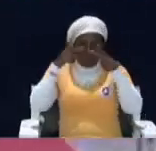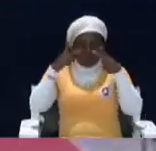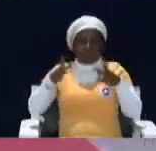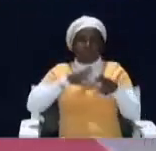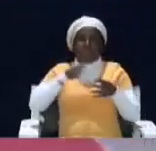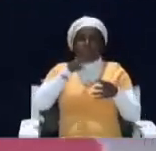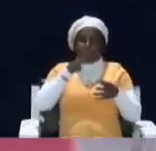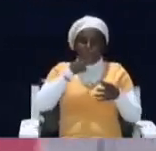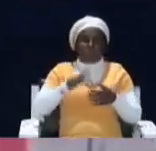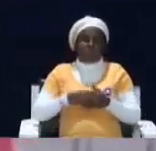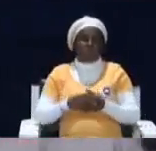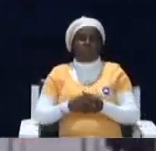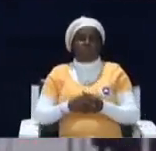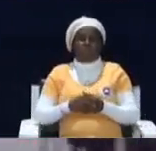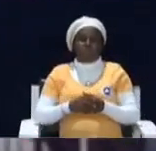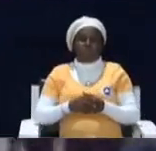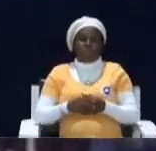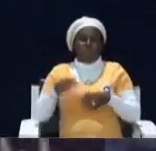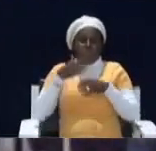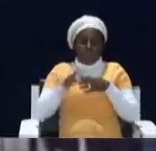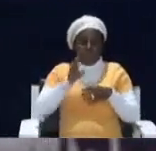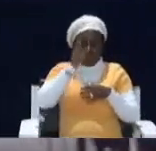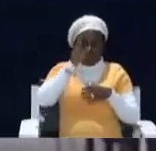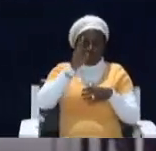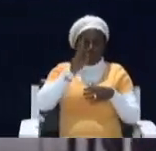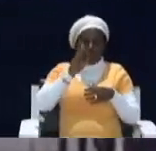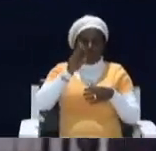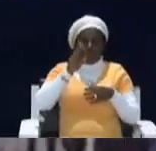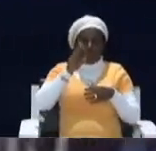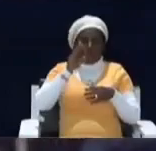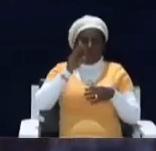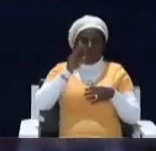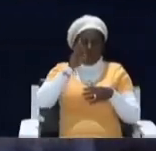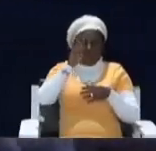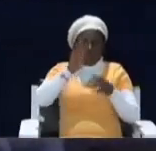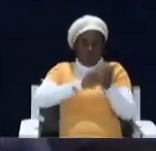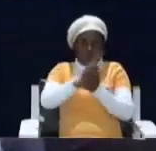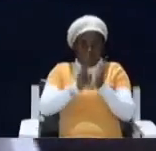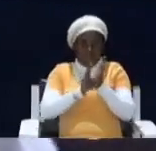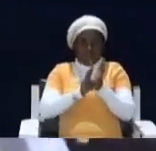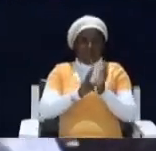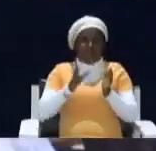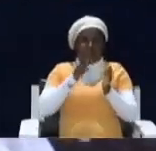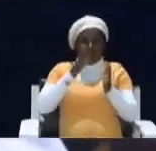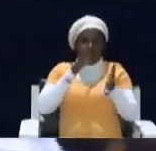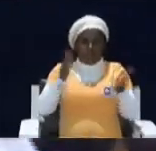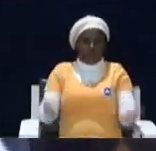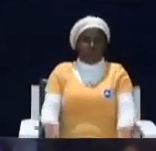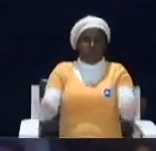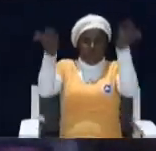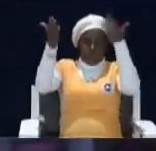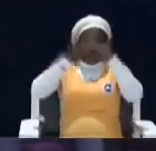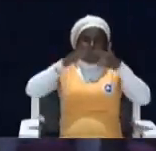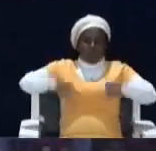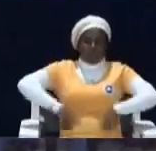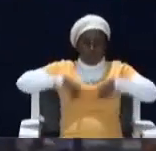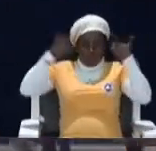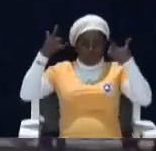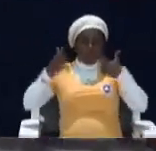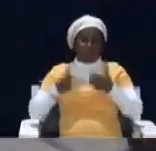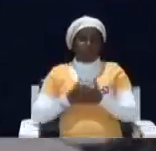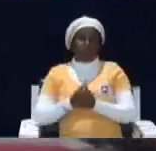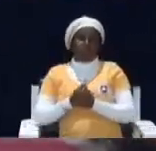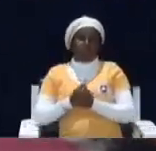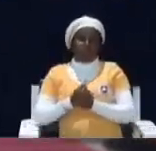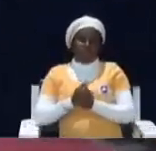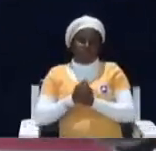After 3 and 4 hours, my mommy, my sister asked me.